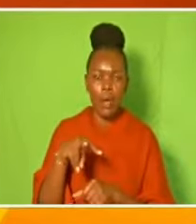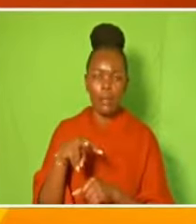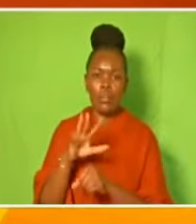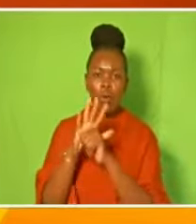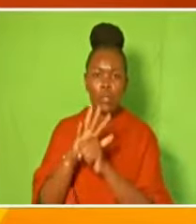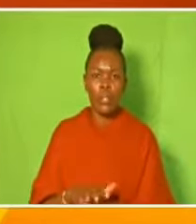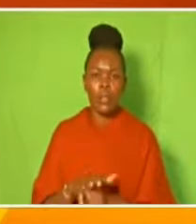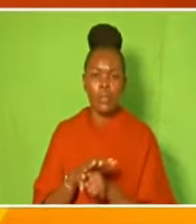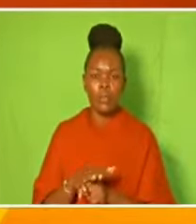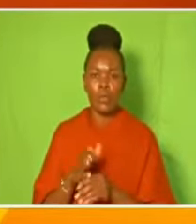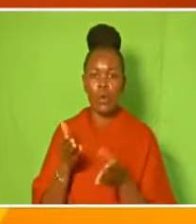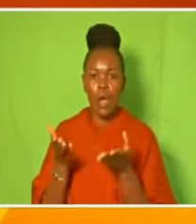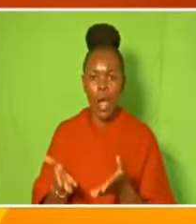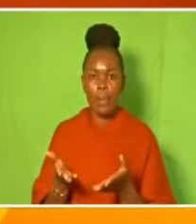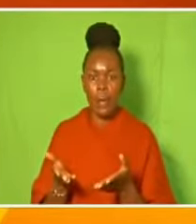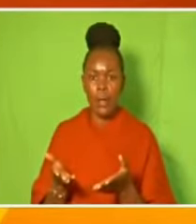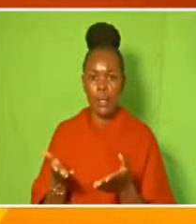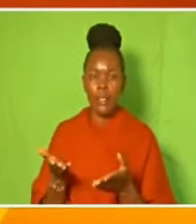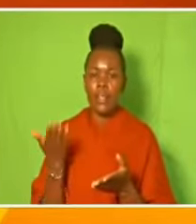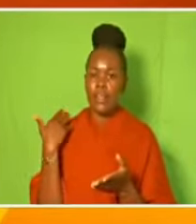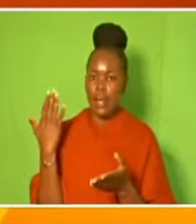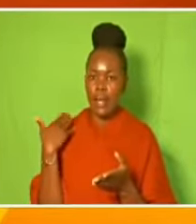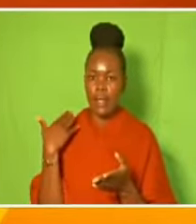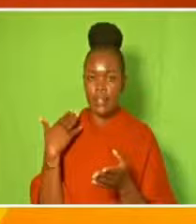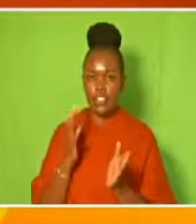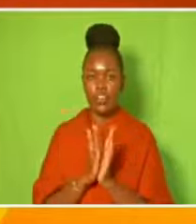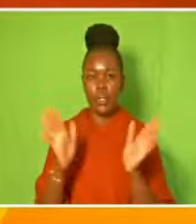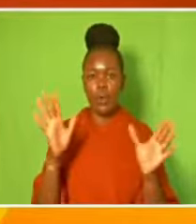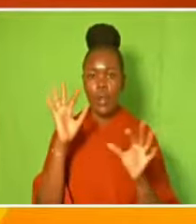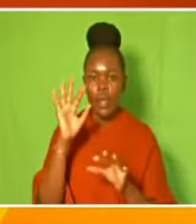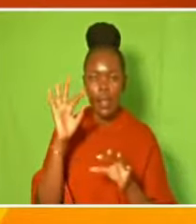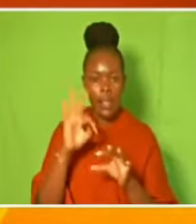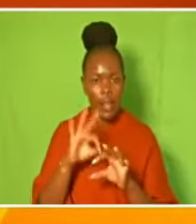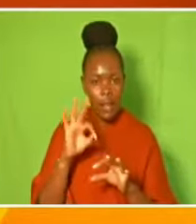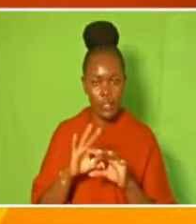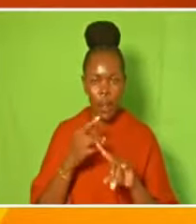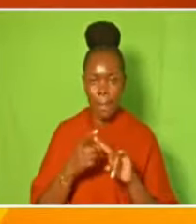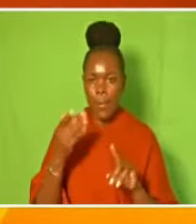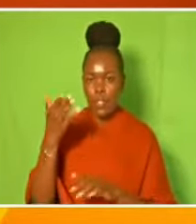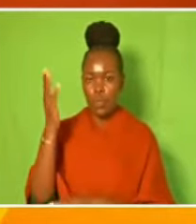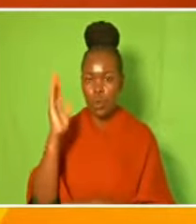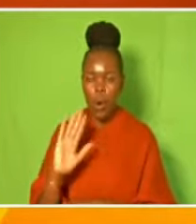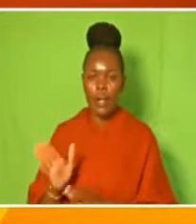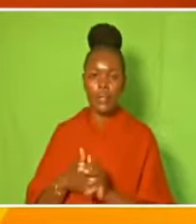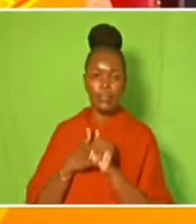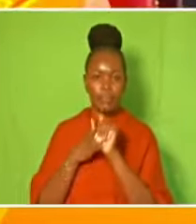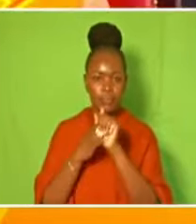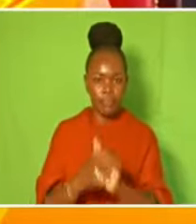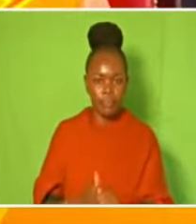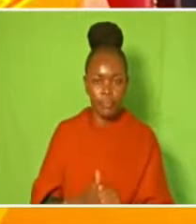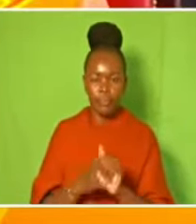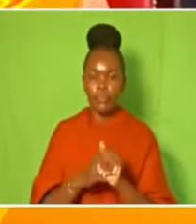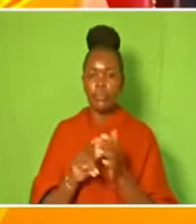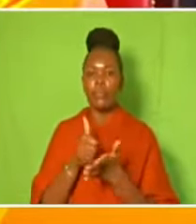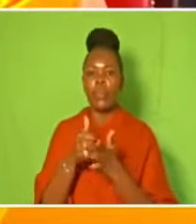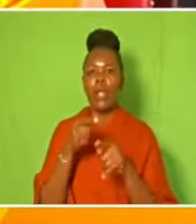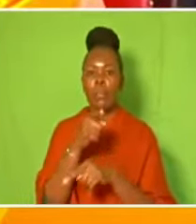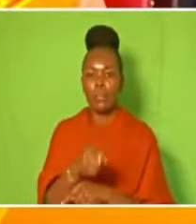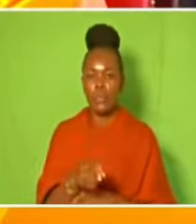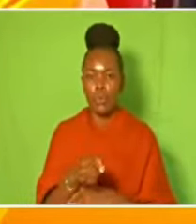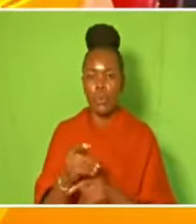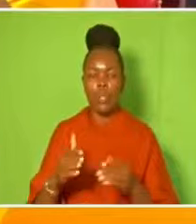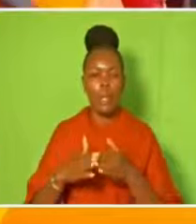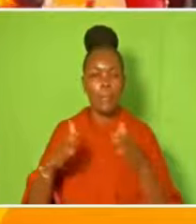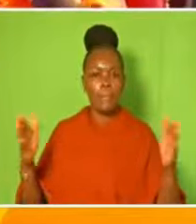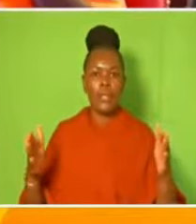in this auditorium in the last general election. But God has worked with you and he has opened for you that great